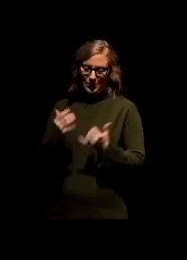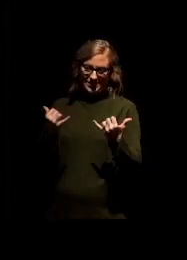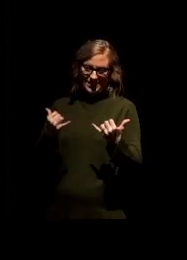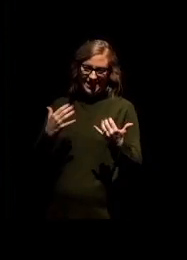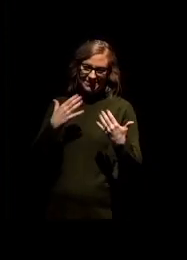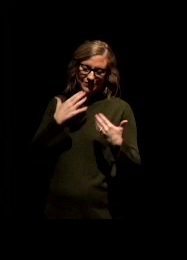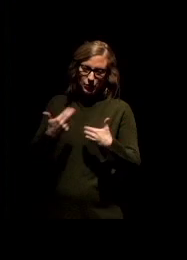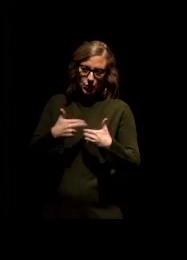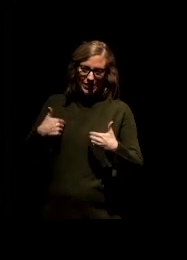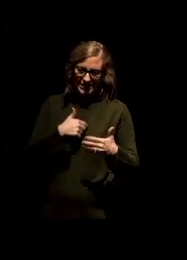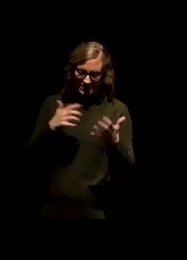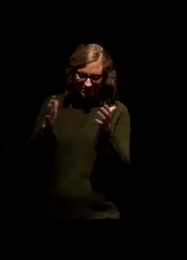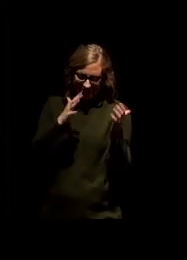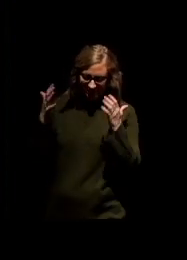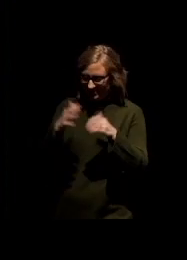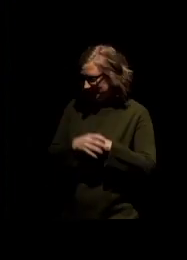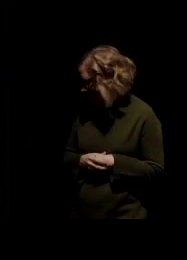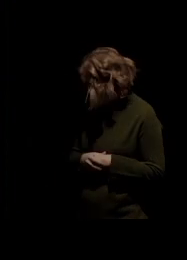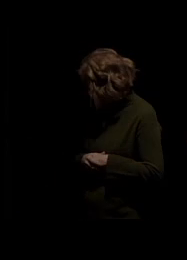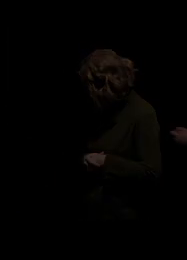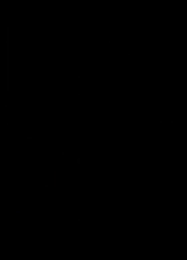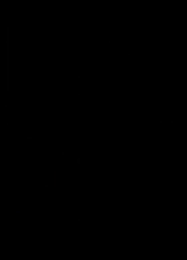us.